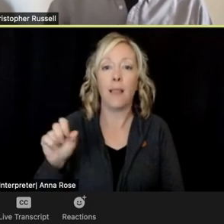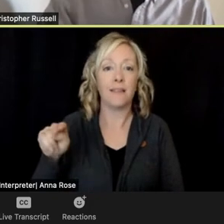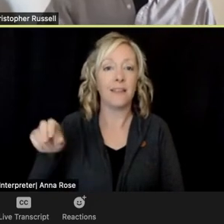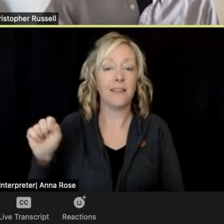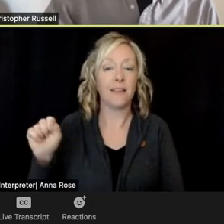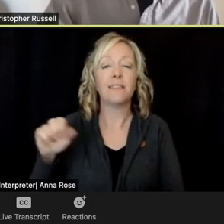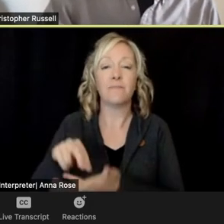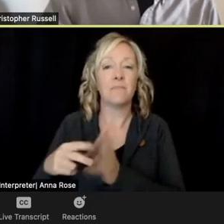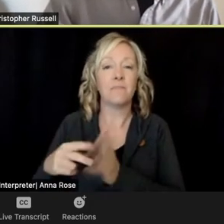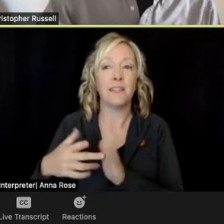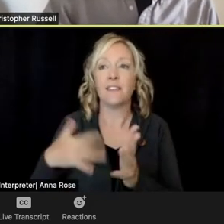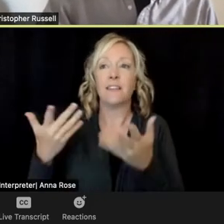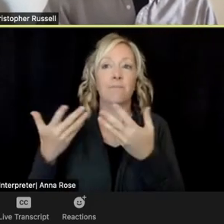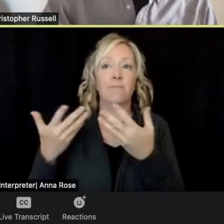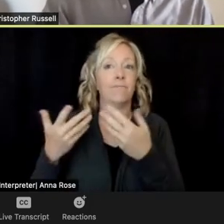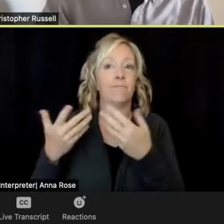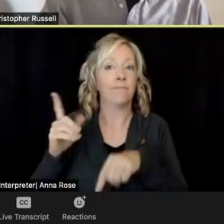control.